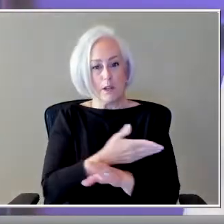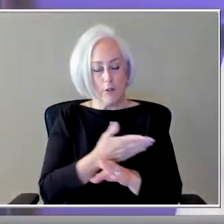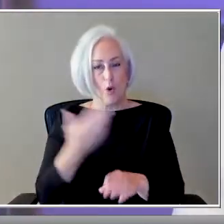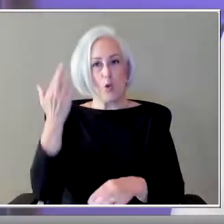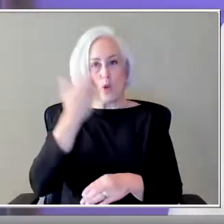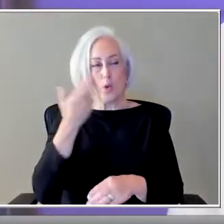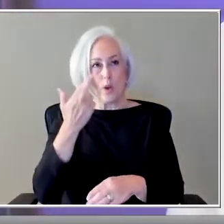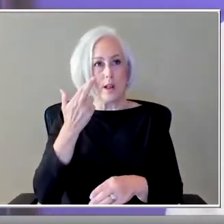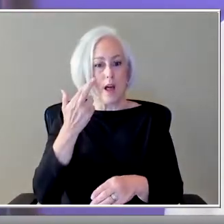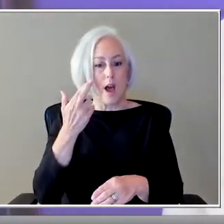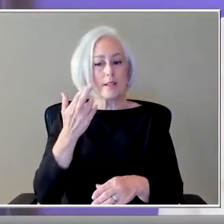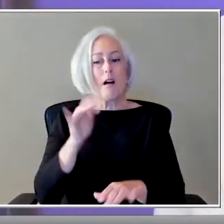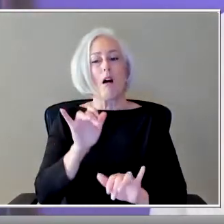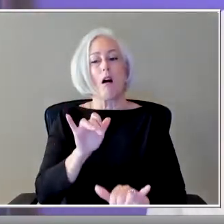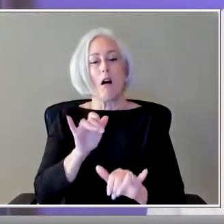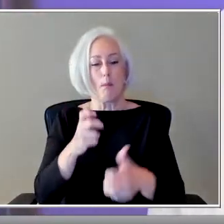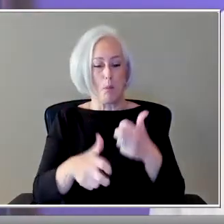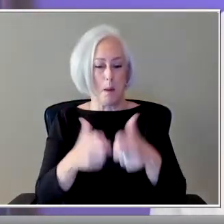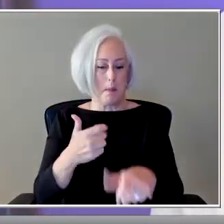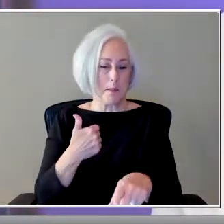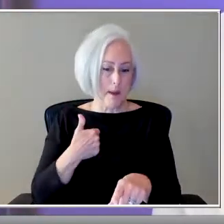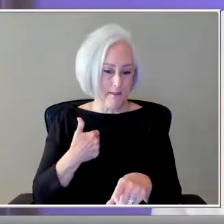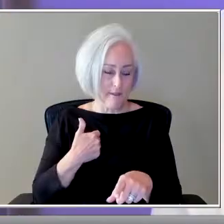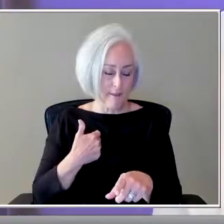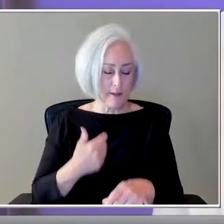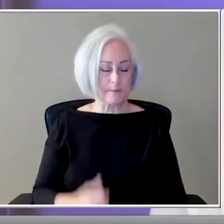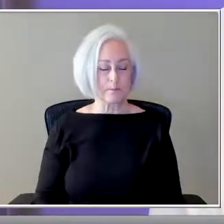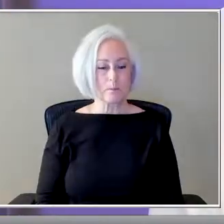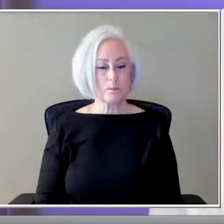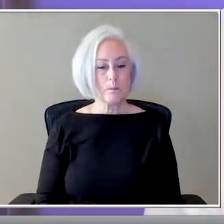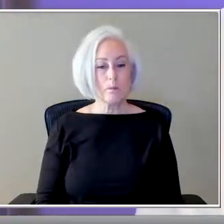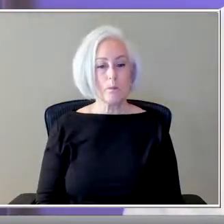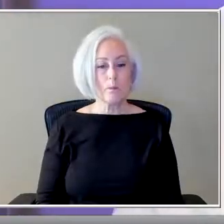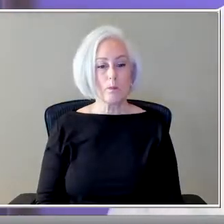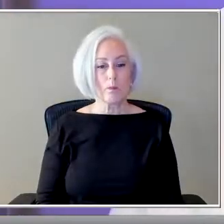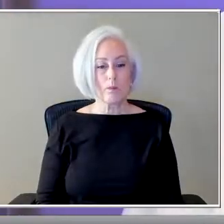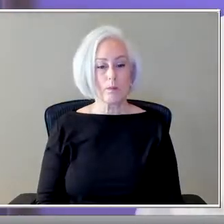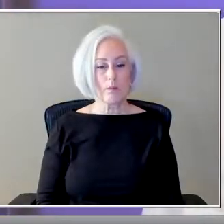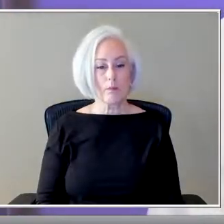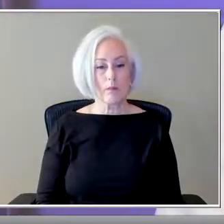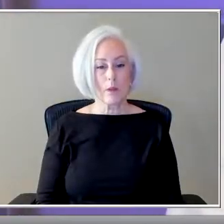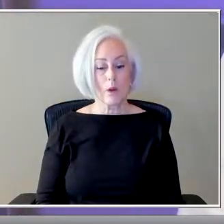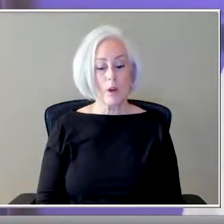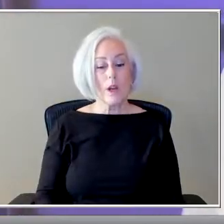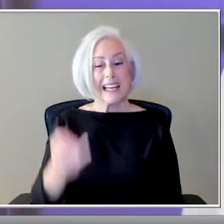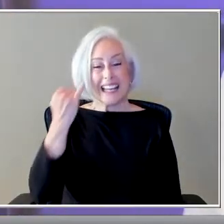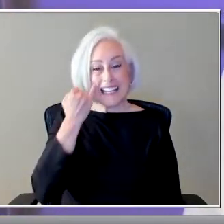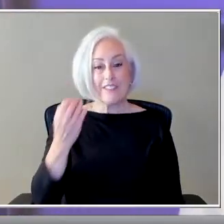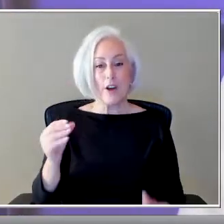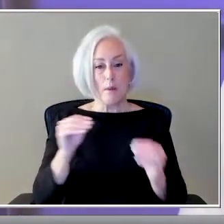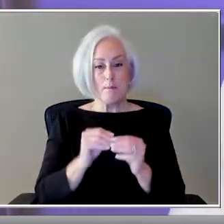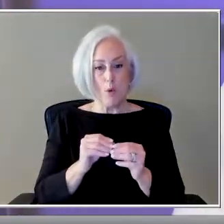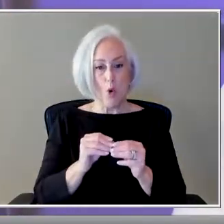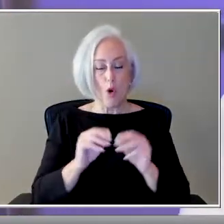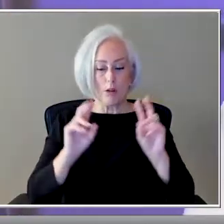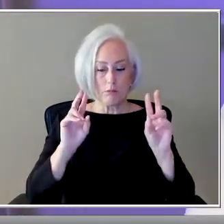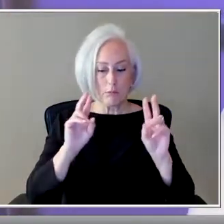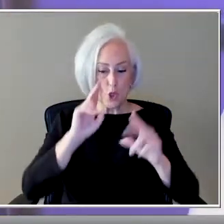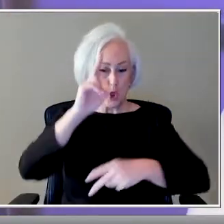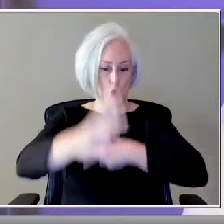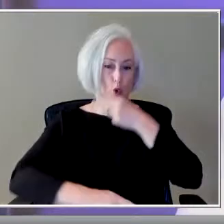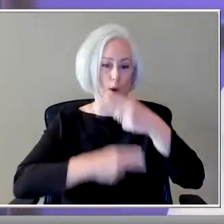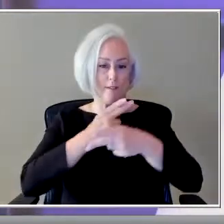But I think that if we have a more universal screening for this type of looking